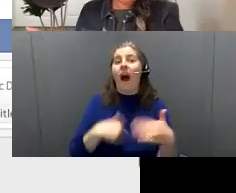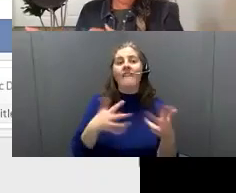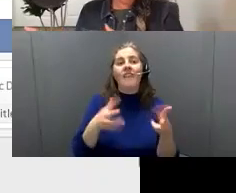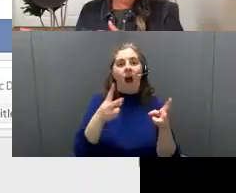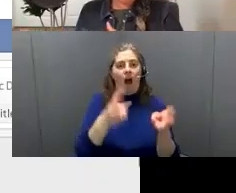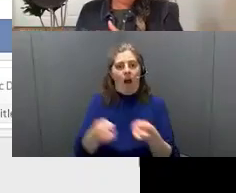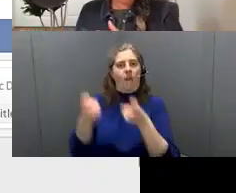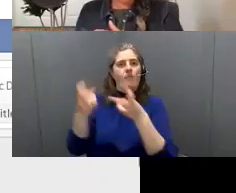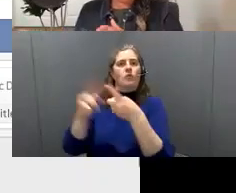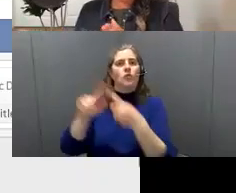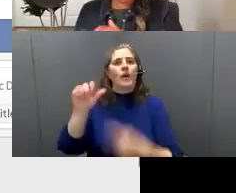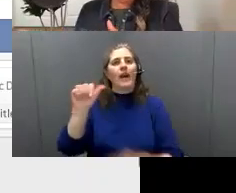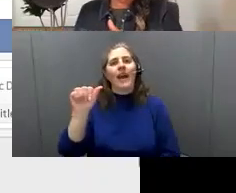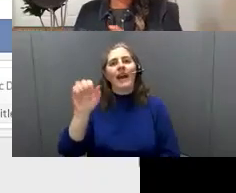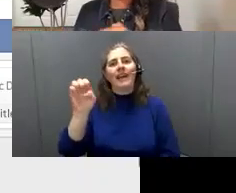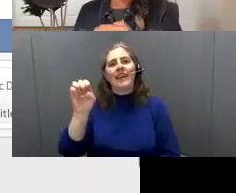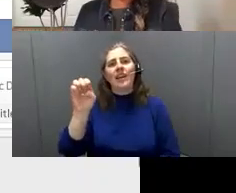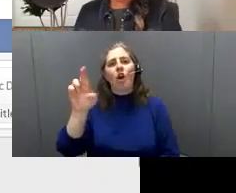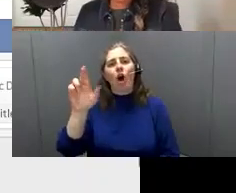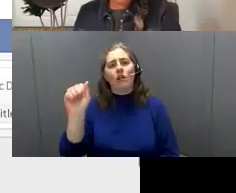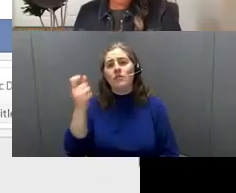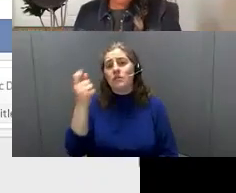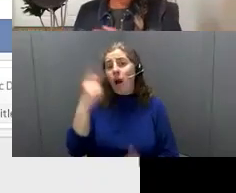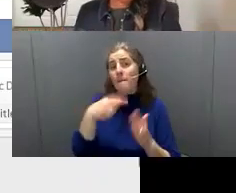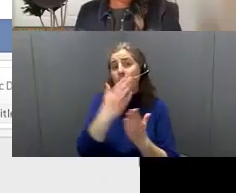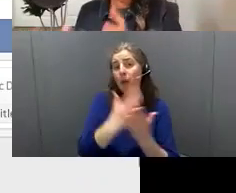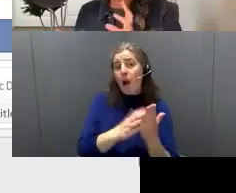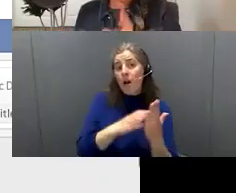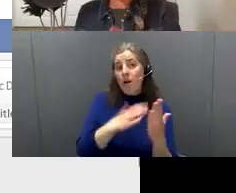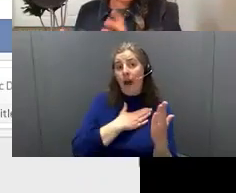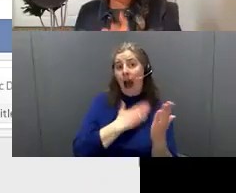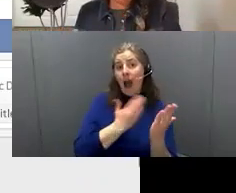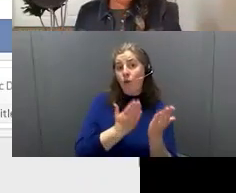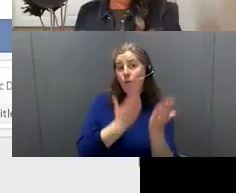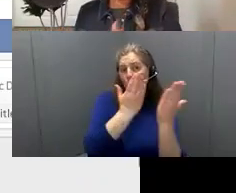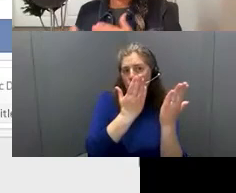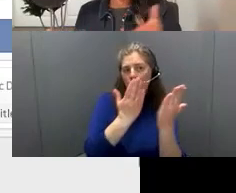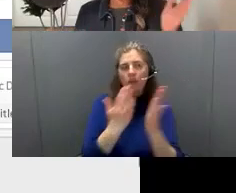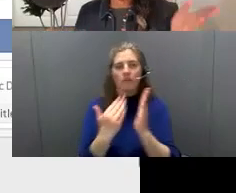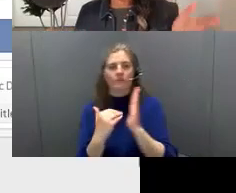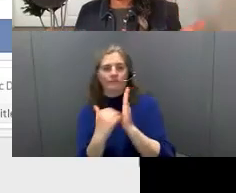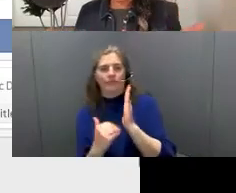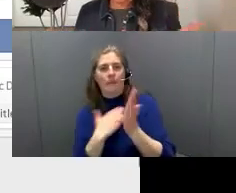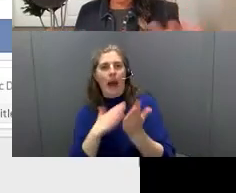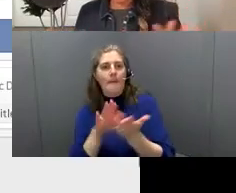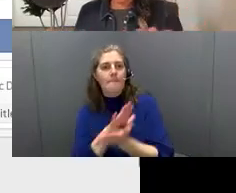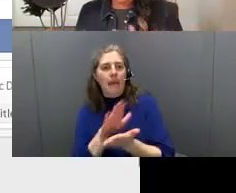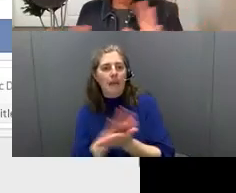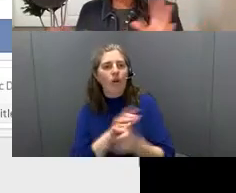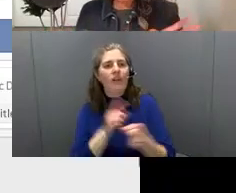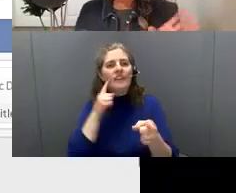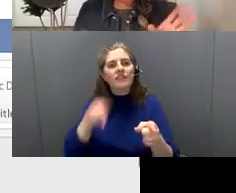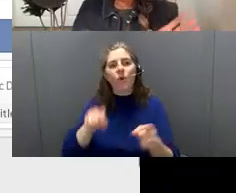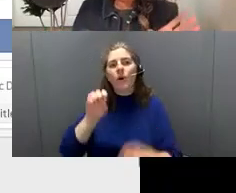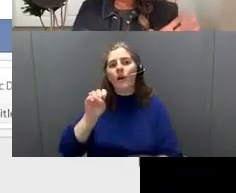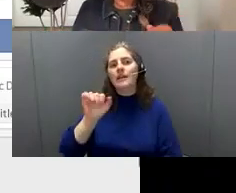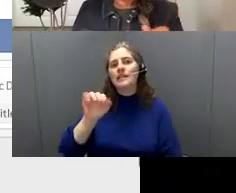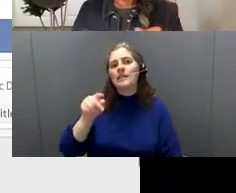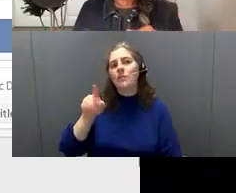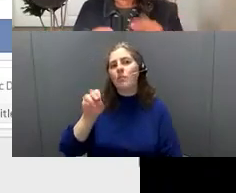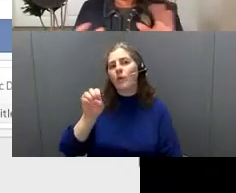the AERA. It's part of it is my proposal, part of it is the paper. This is for a symposium, so it's not a complete